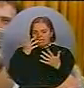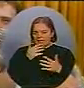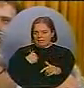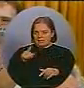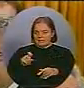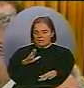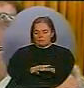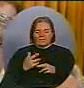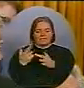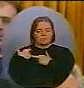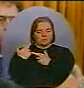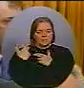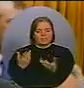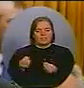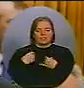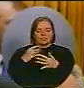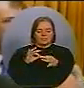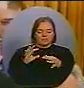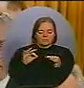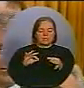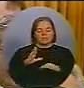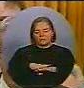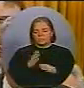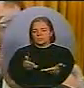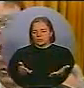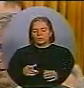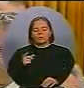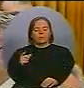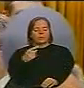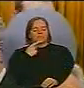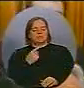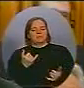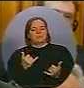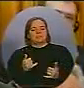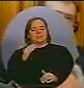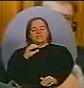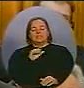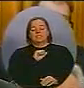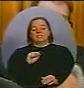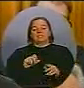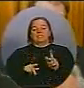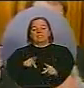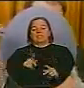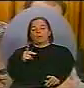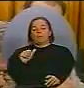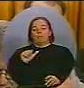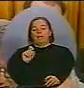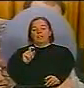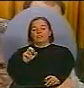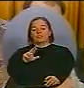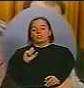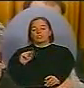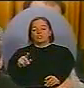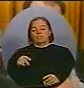circling the wagons. They're claiming that Senator Patterson of Vancouver actually lives in Nunavut, although he doesn't pay taxes there. Now, 2 weeks